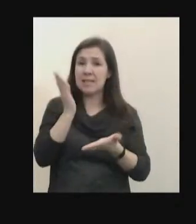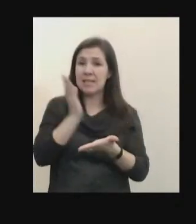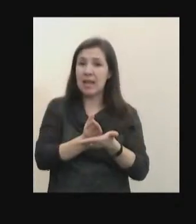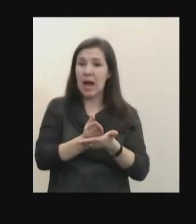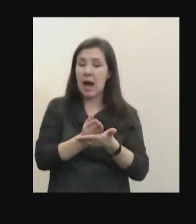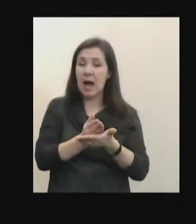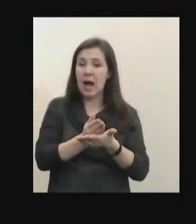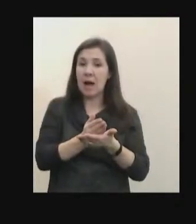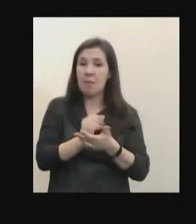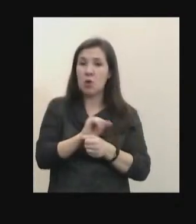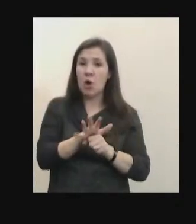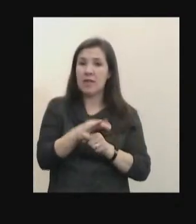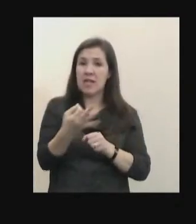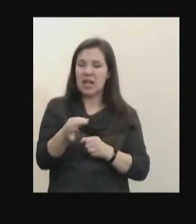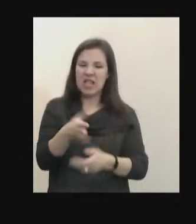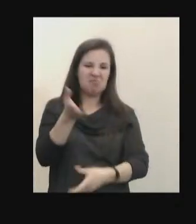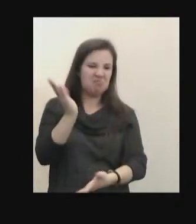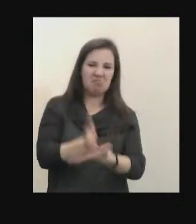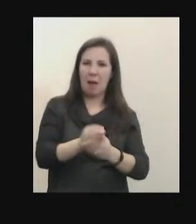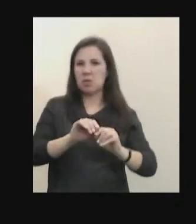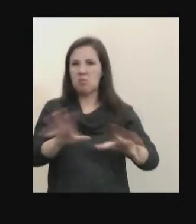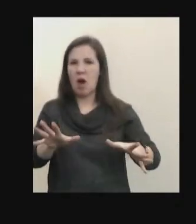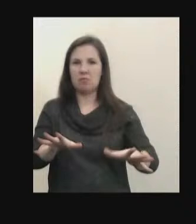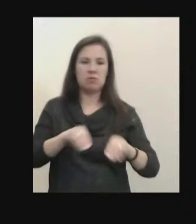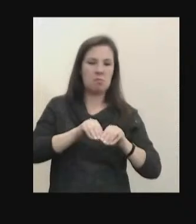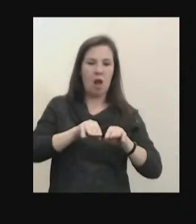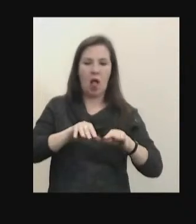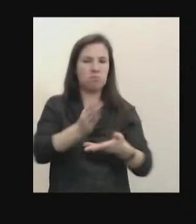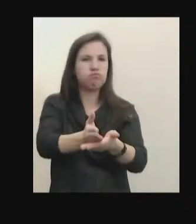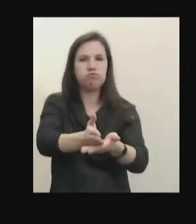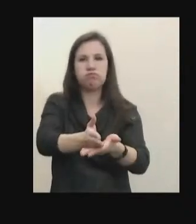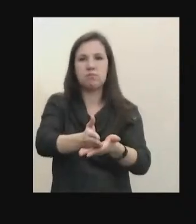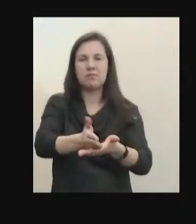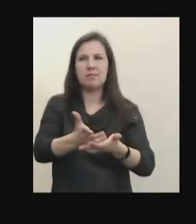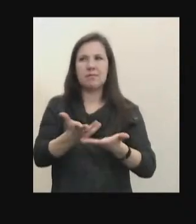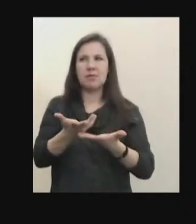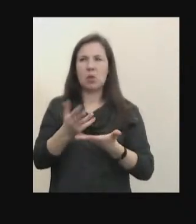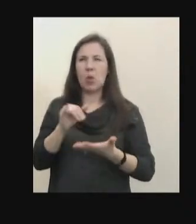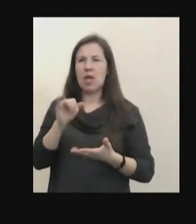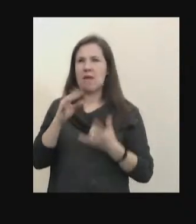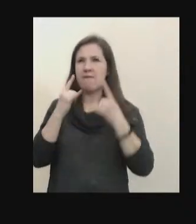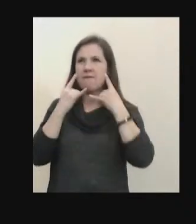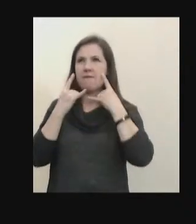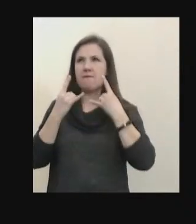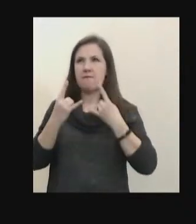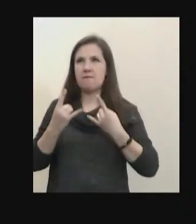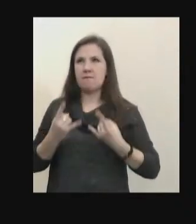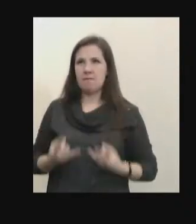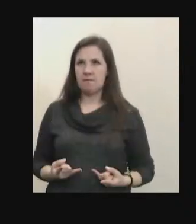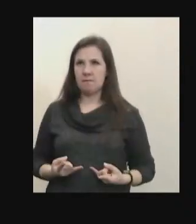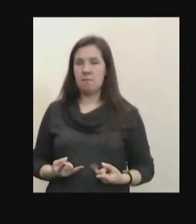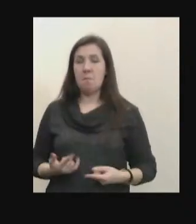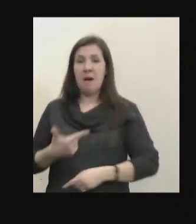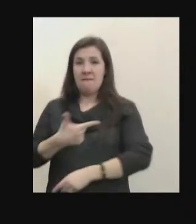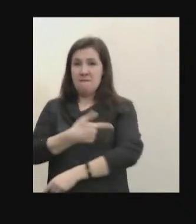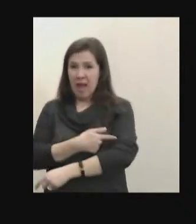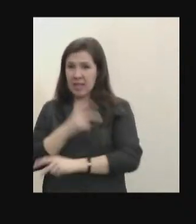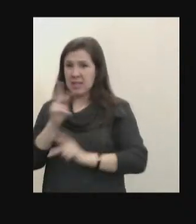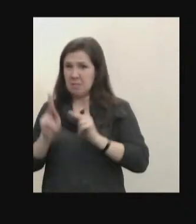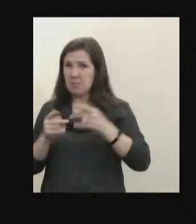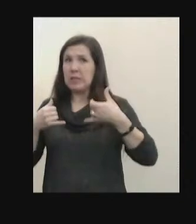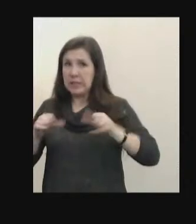its tracks. So my question is, how does that work then by removing the mask if vaccinated people can still spread the